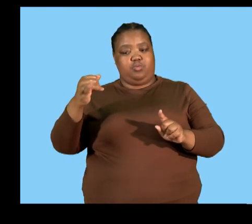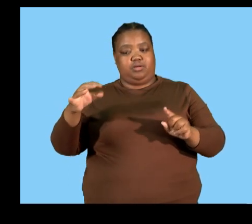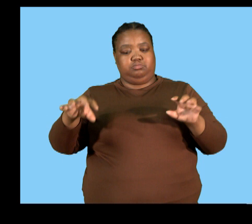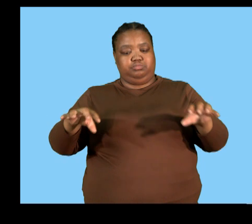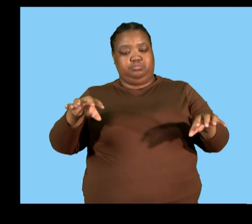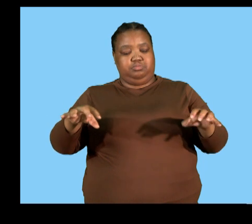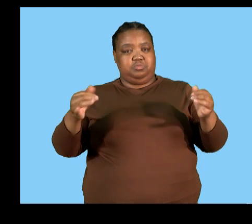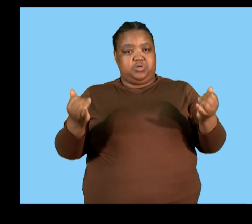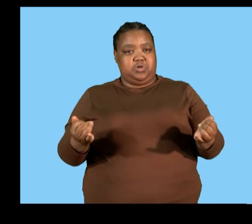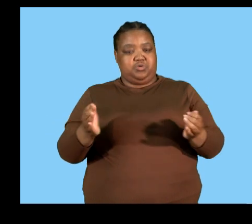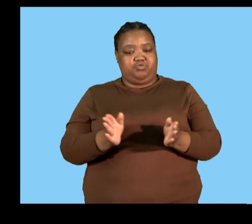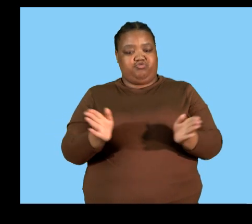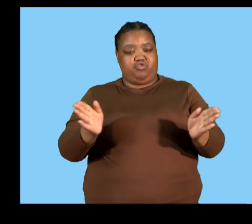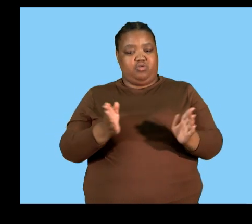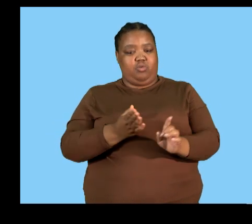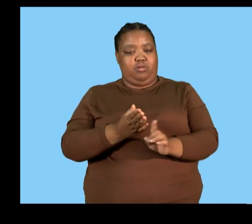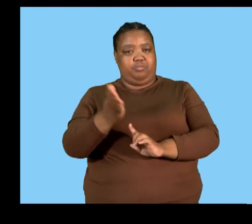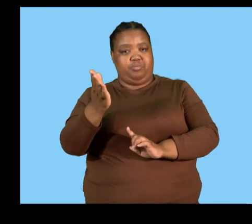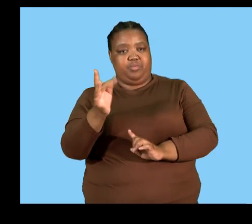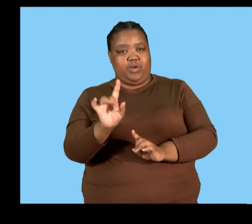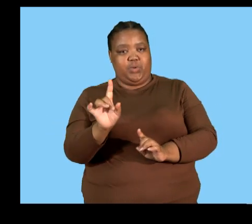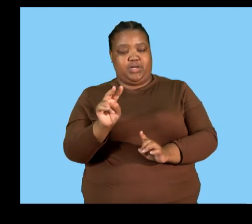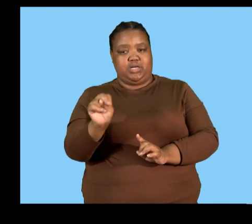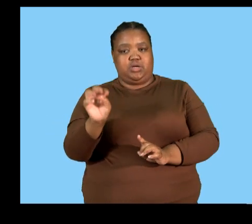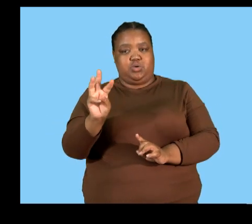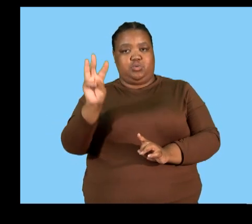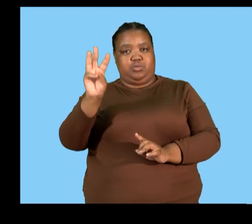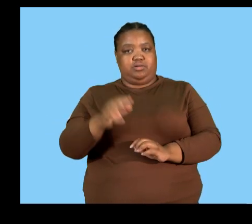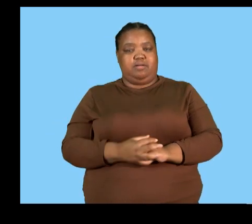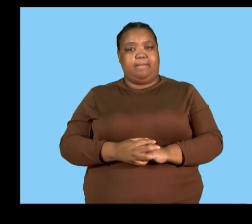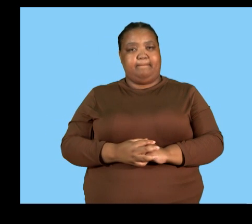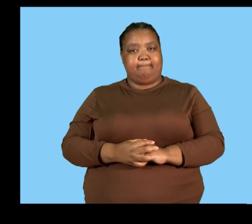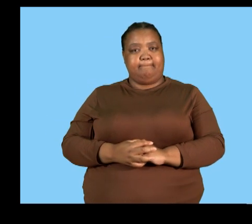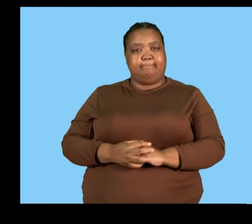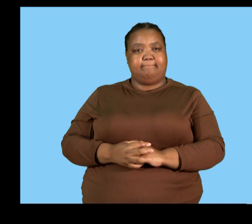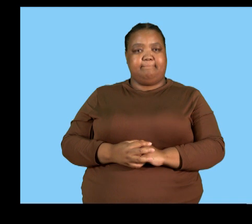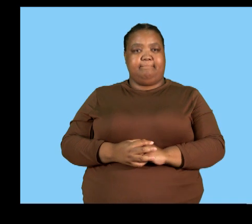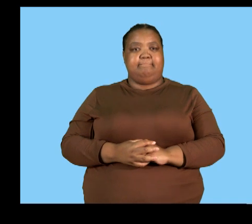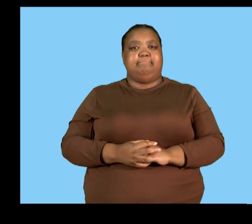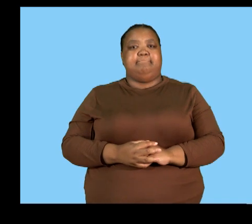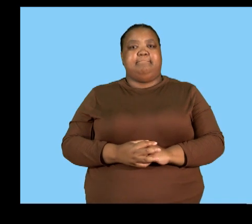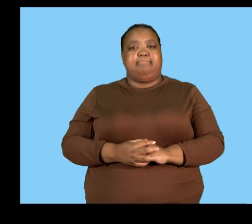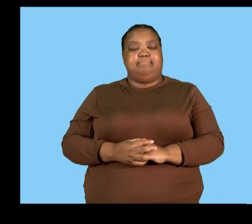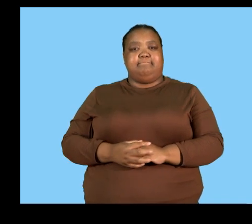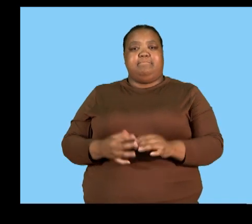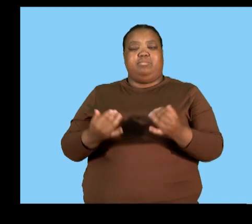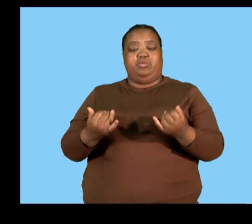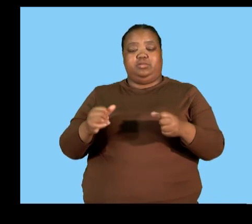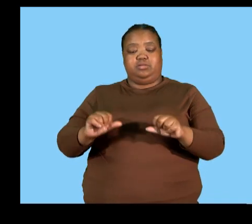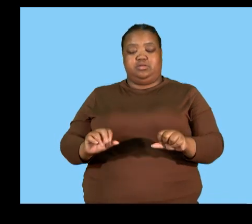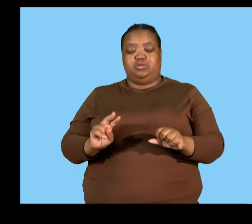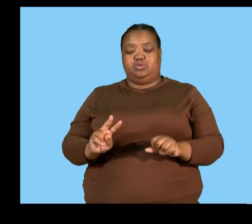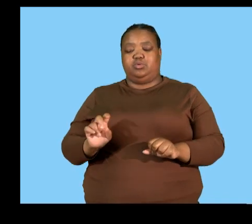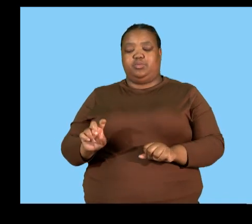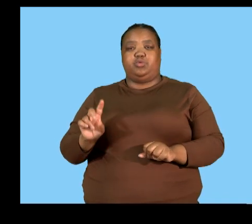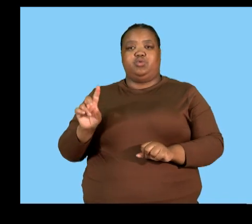direction would be northwest. Then we move along to the next question,